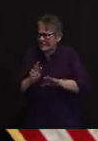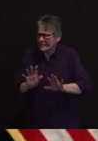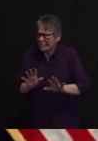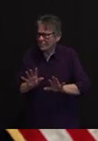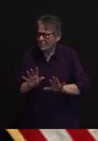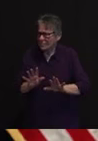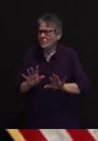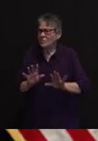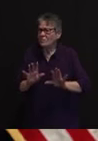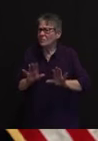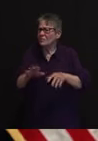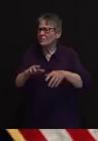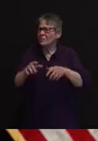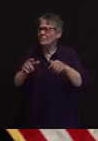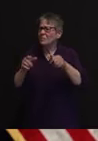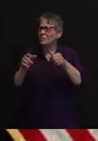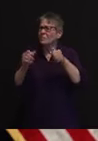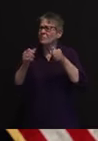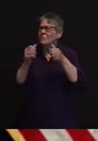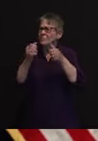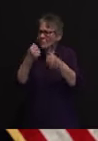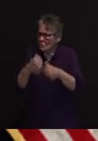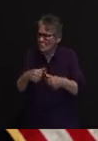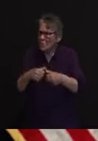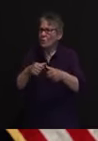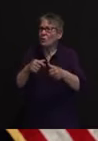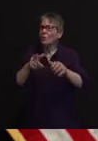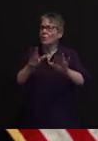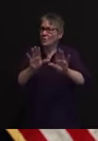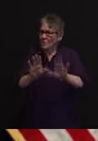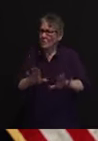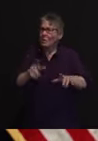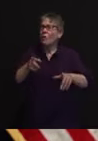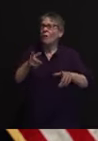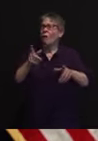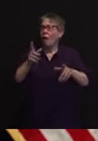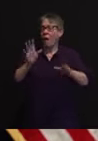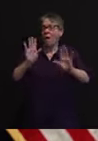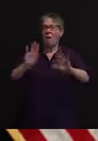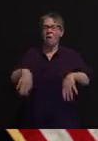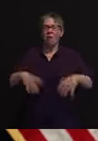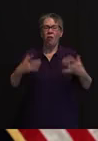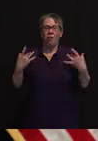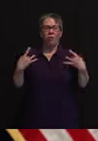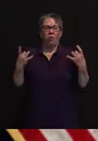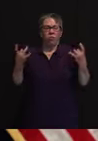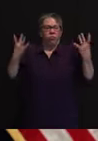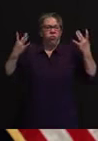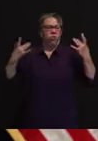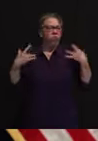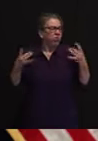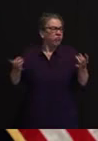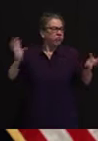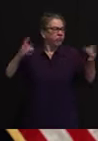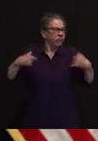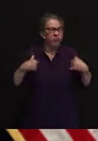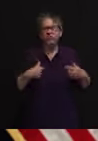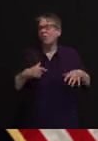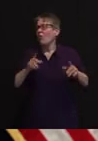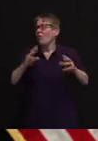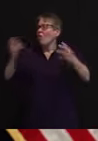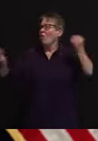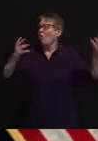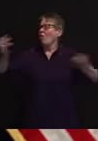more than the others, and that's just one person's assessment, and Judy is much better at this than I am, is that gets you to